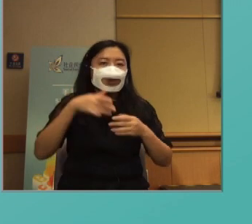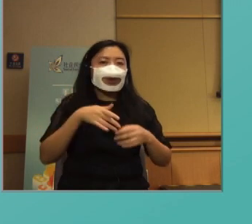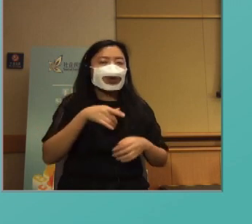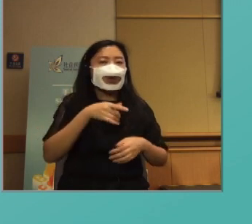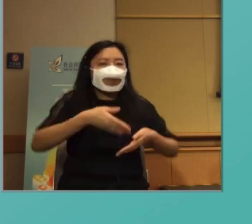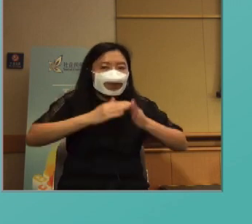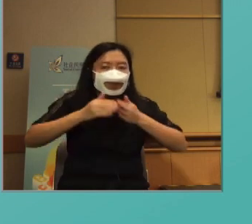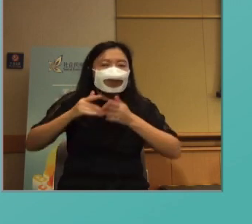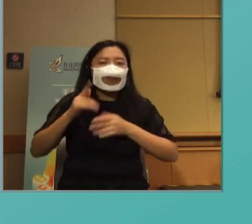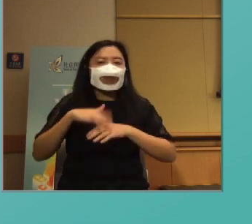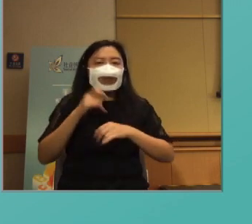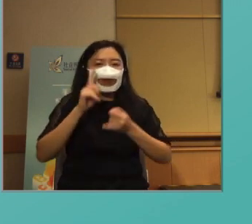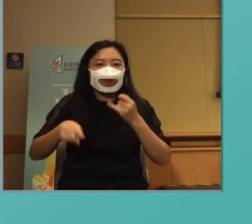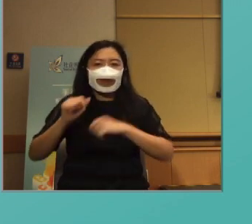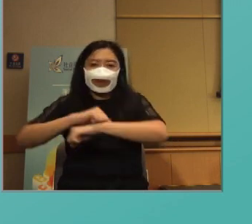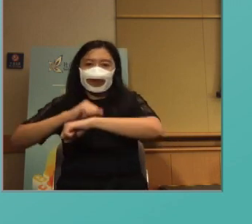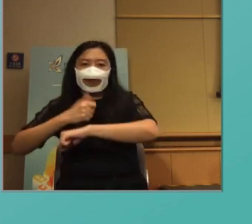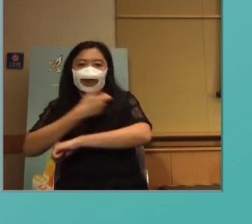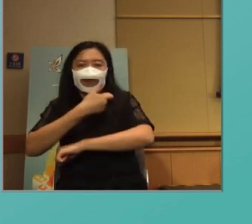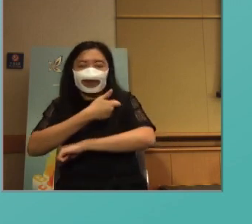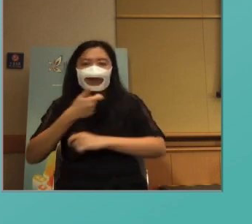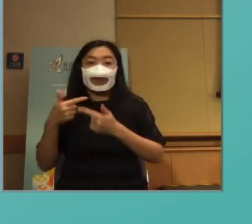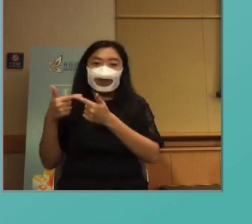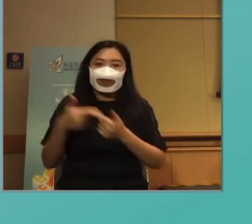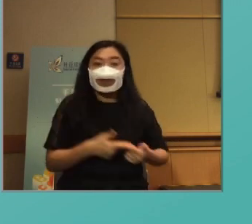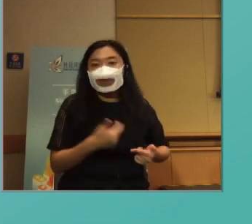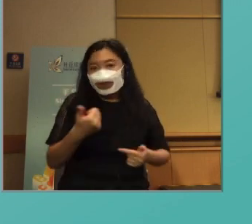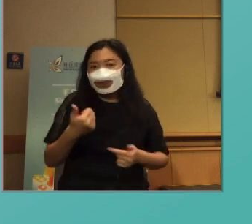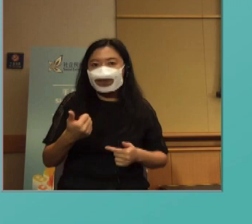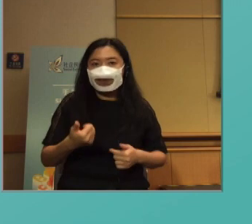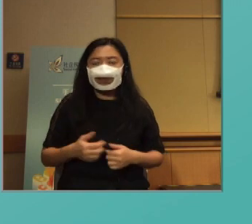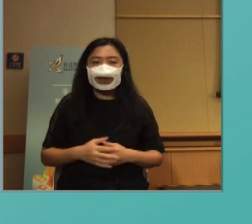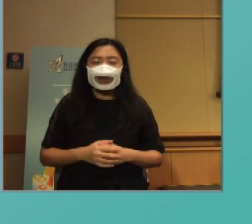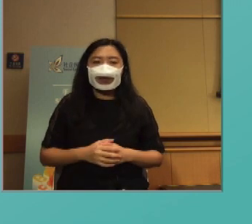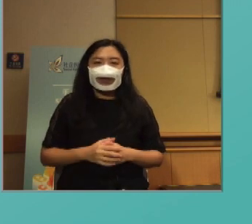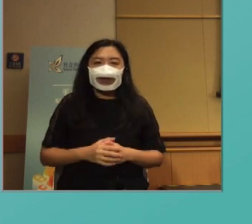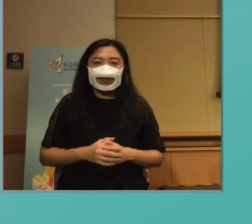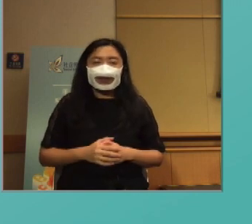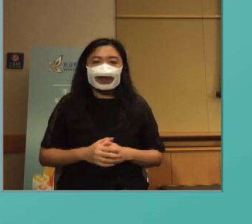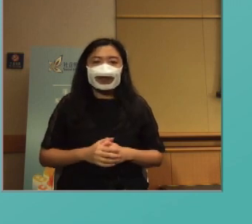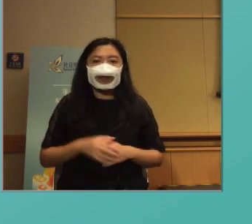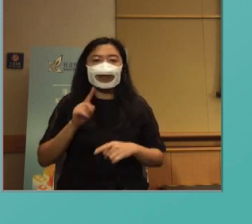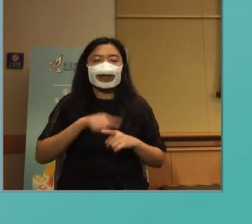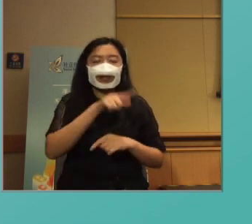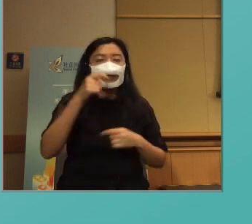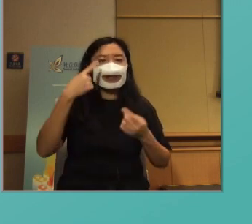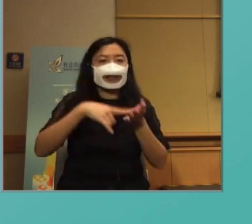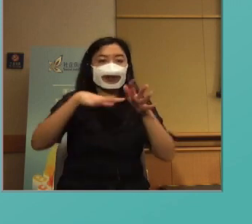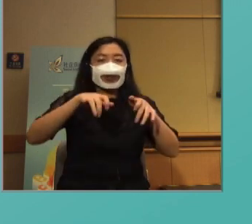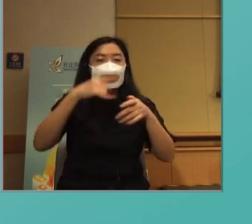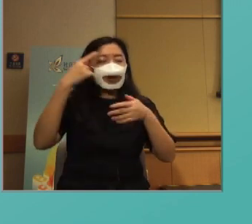thanks to the careful programming of the original smart contract. NFT also